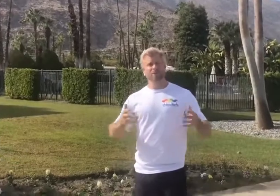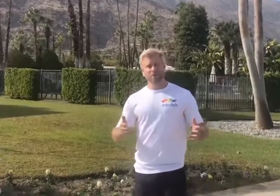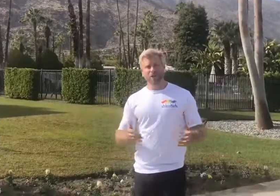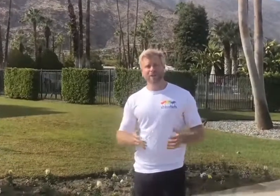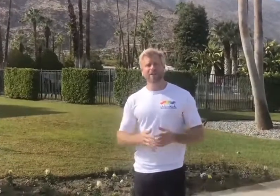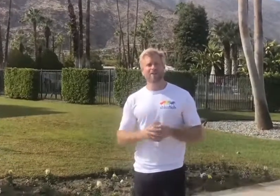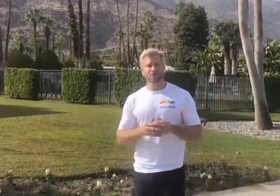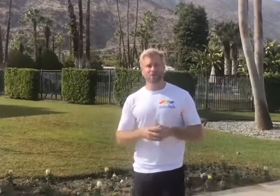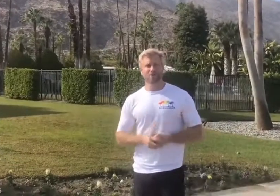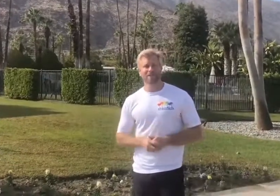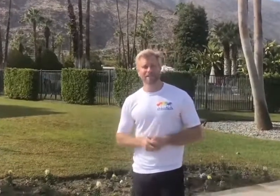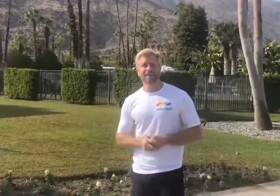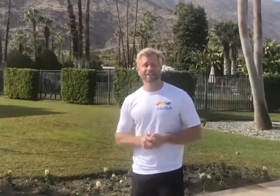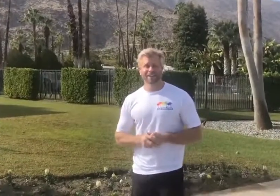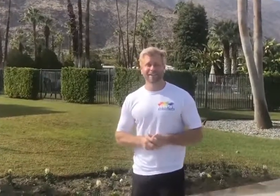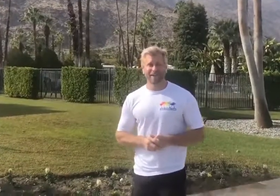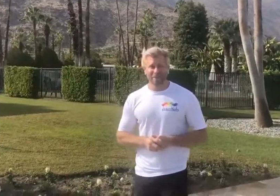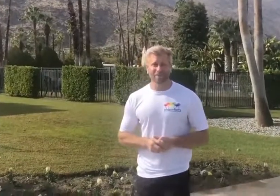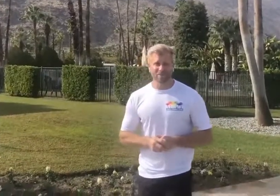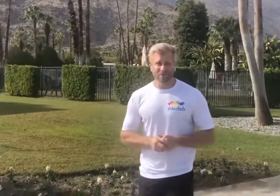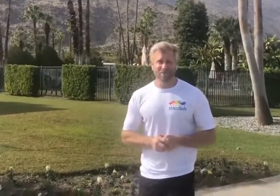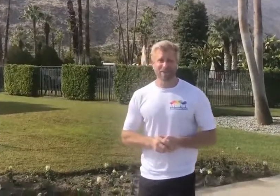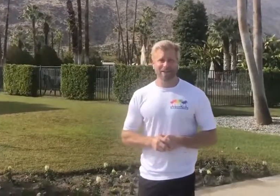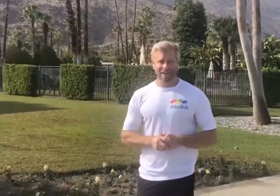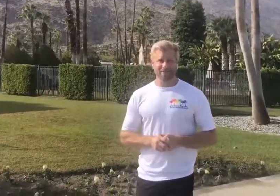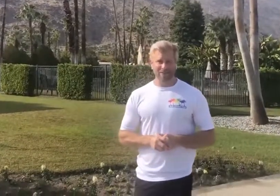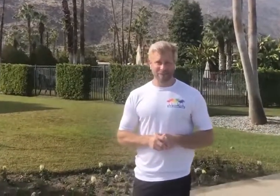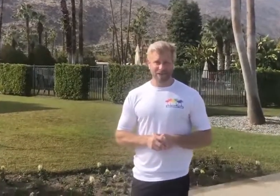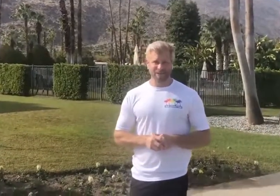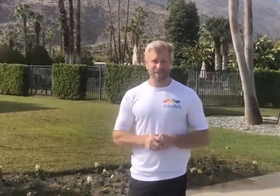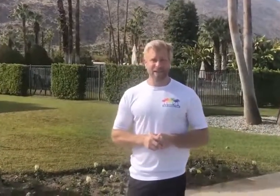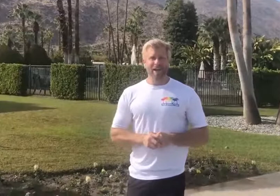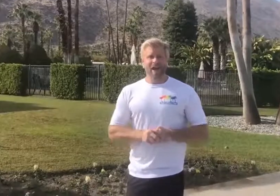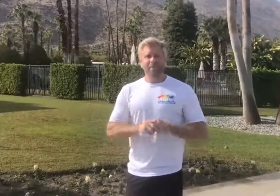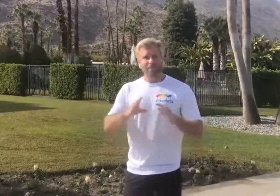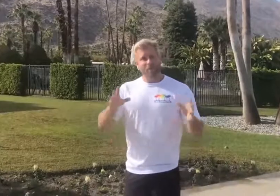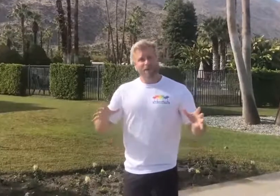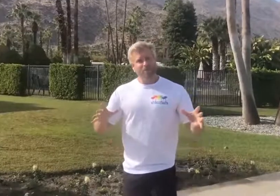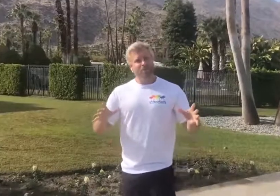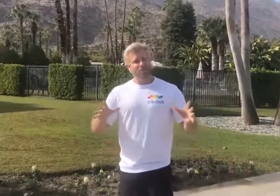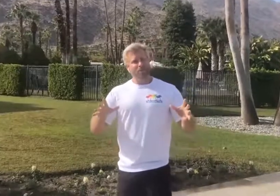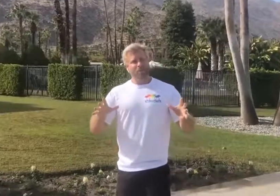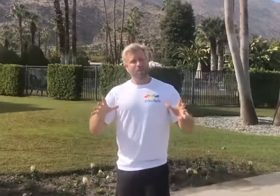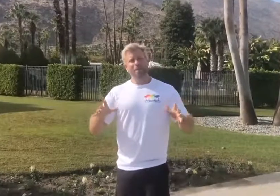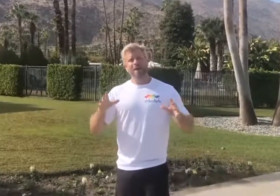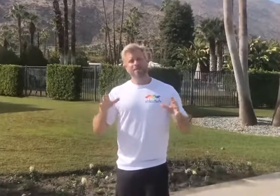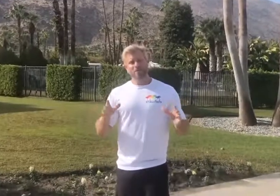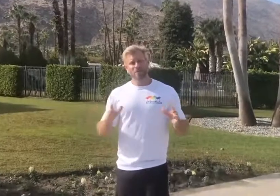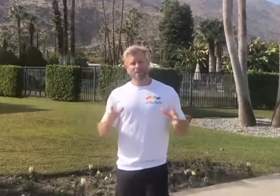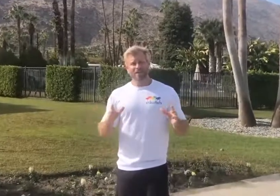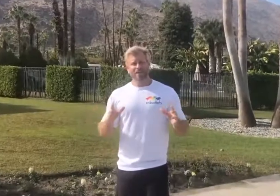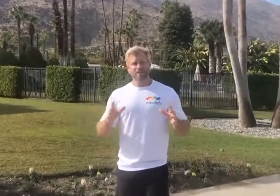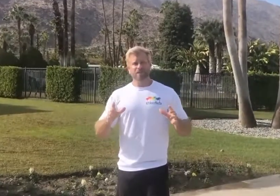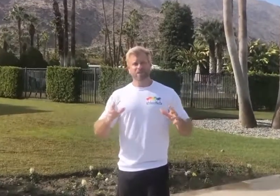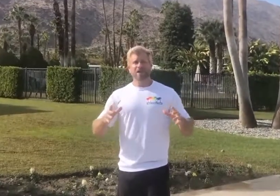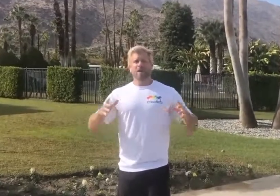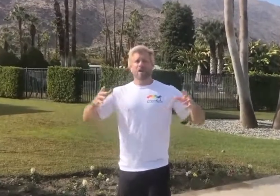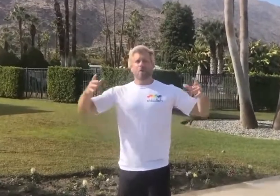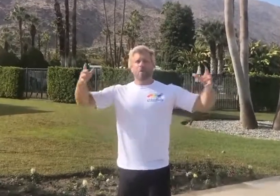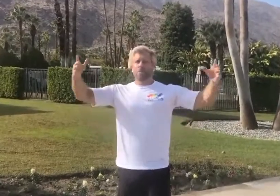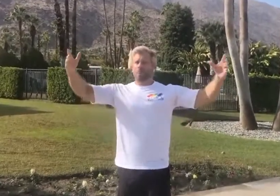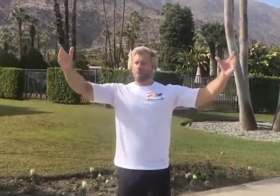me with the training on social media leading up to this weekend and this race. Before I do the warm-up, I just want to